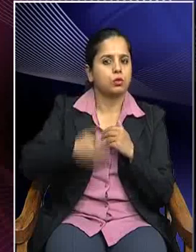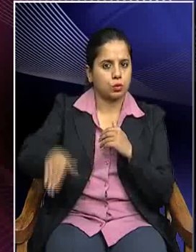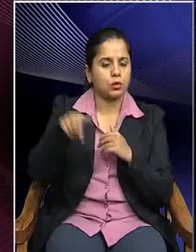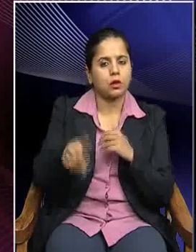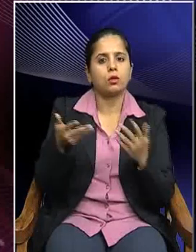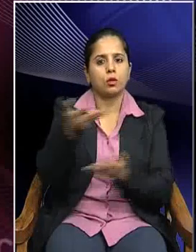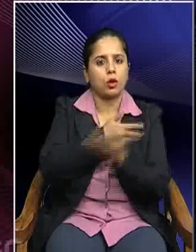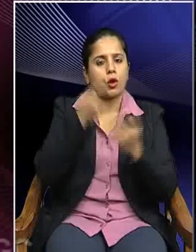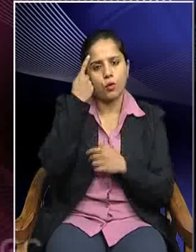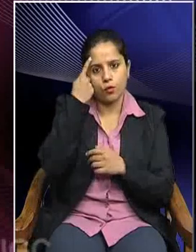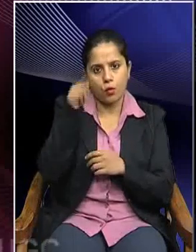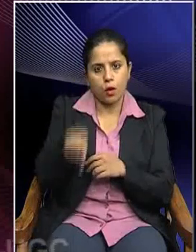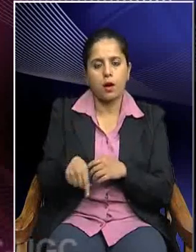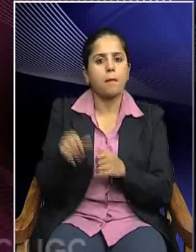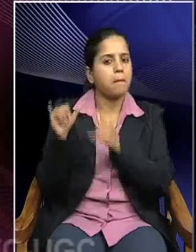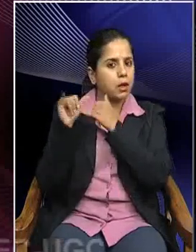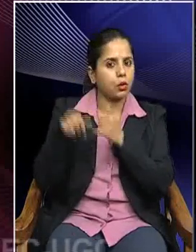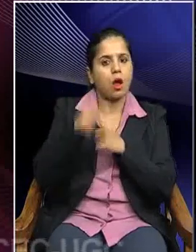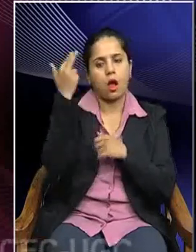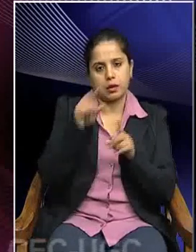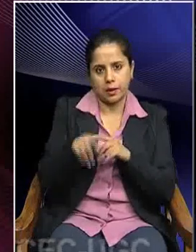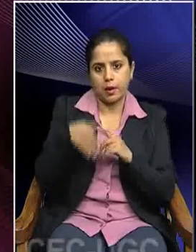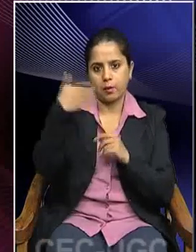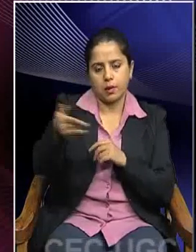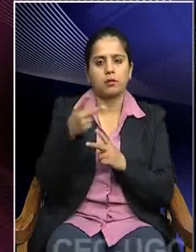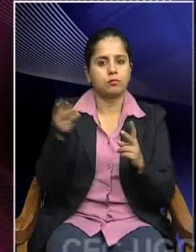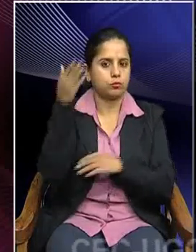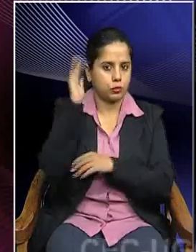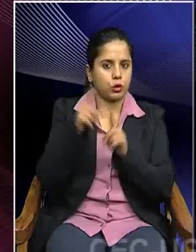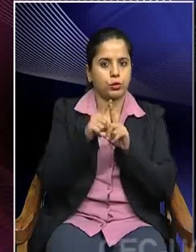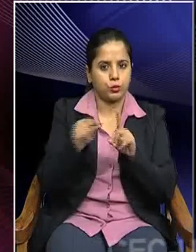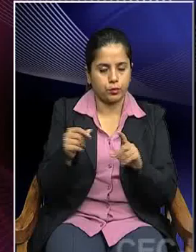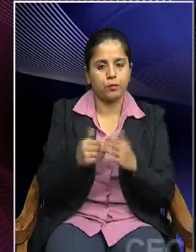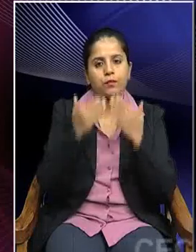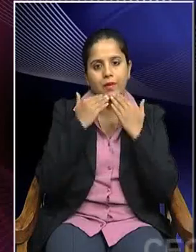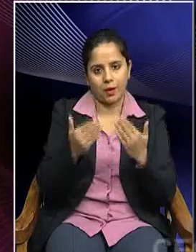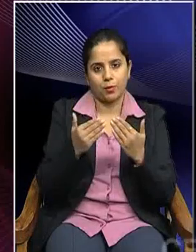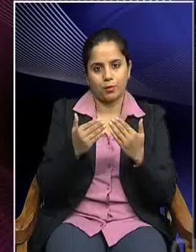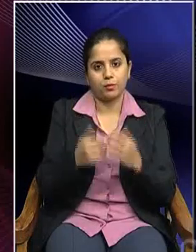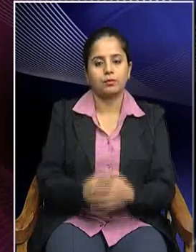discussion for Mathura art as well in the next part of this lecture. Thank you.